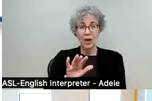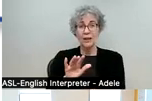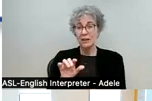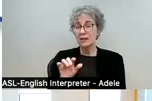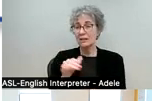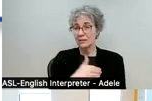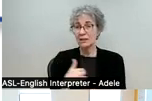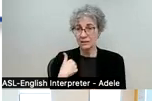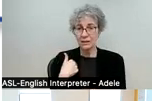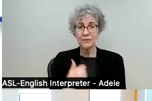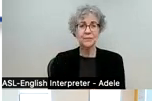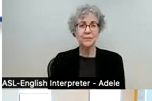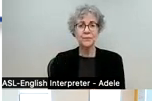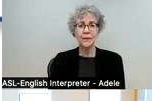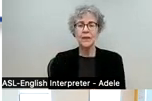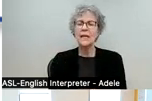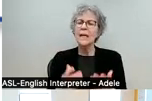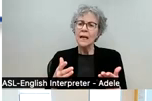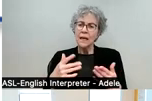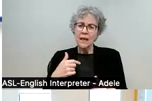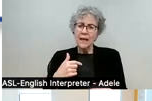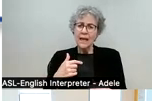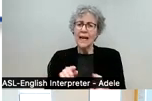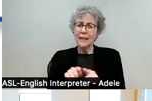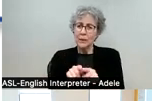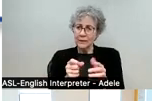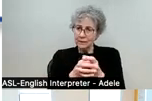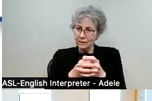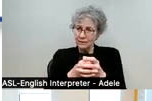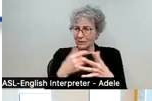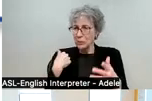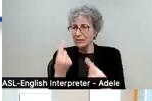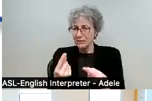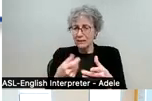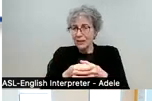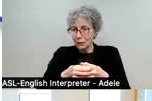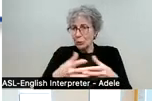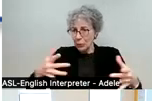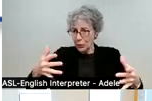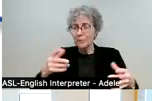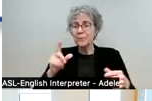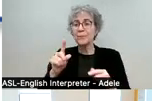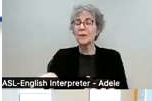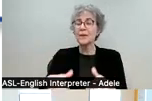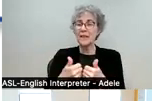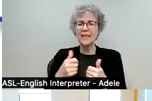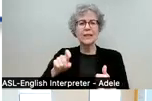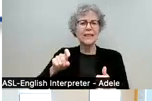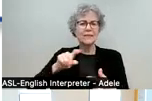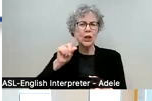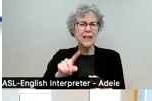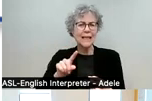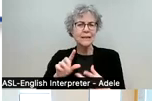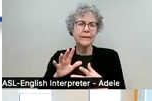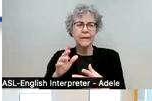And what we found was, as we've grown over the years, that one of the challenges we face was there's a need for less traditional housing. Sort